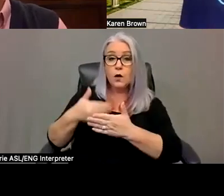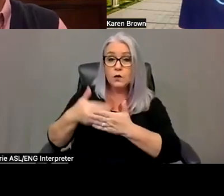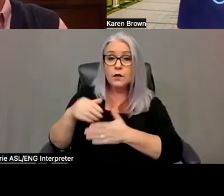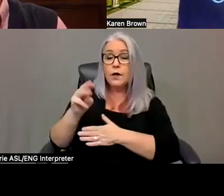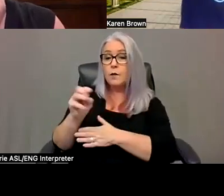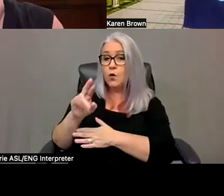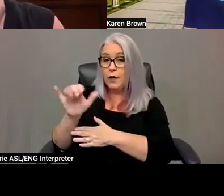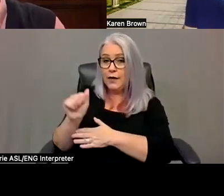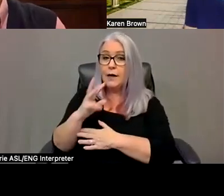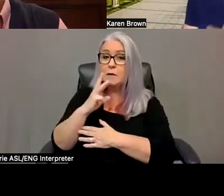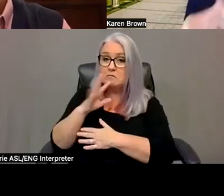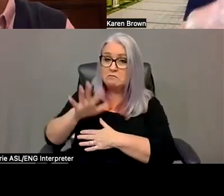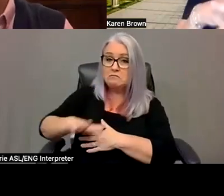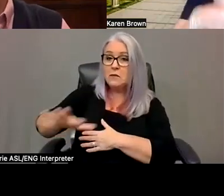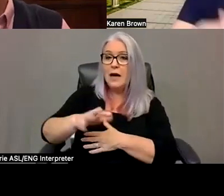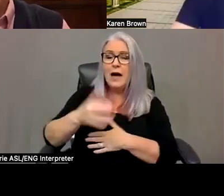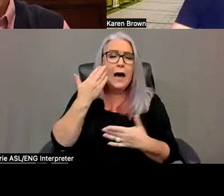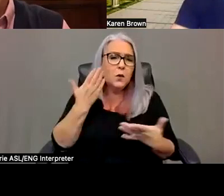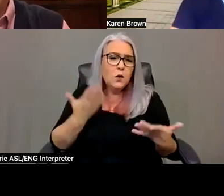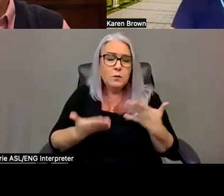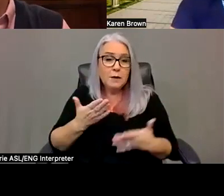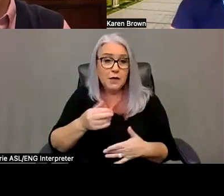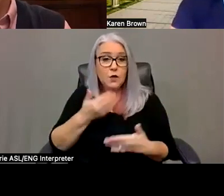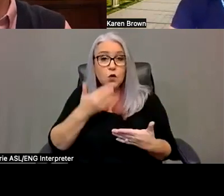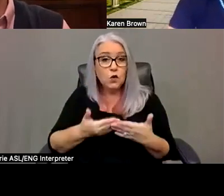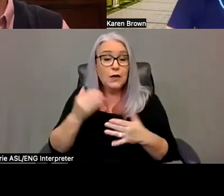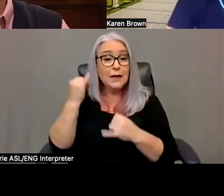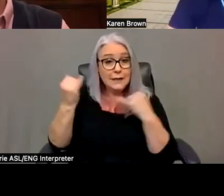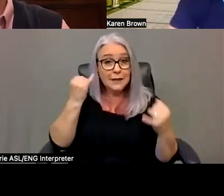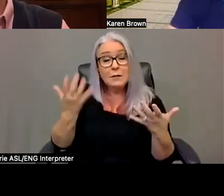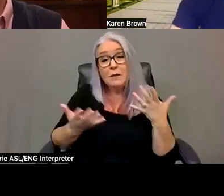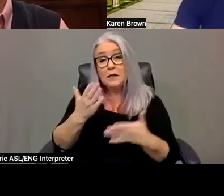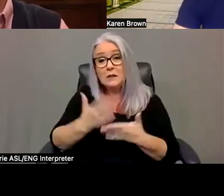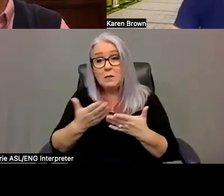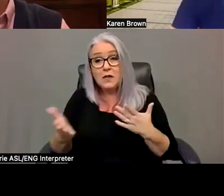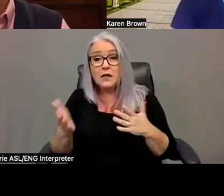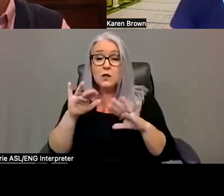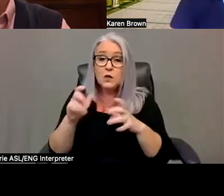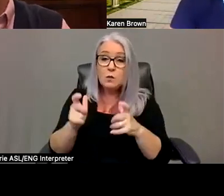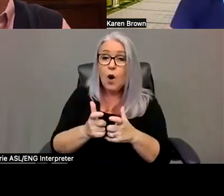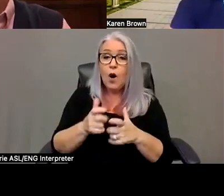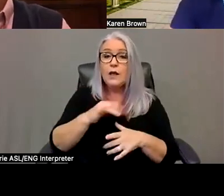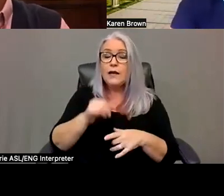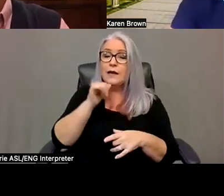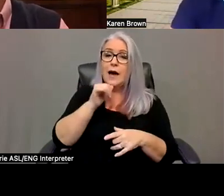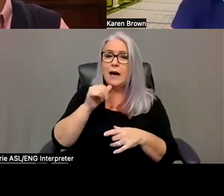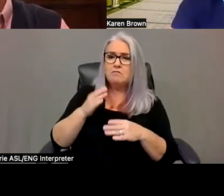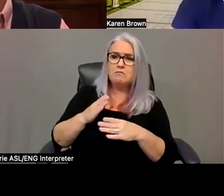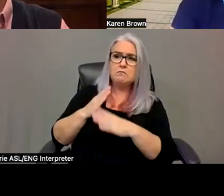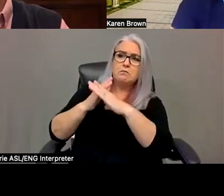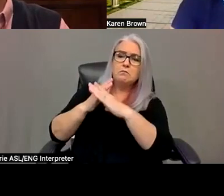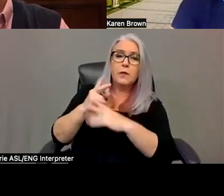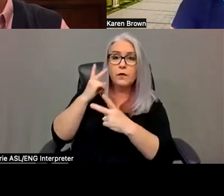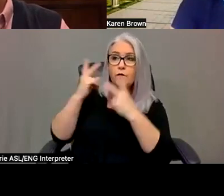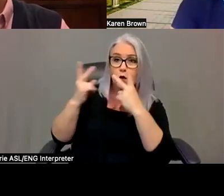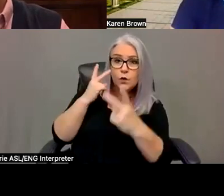And I'm not so sure that's a bad idea if it was something small and it didn't affect the view shed. But he has to put in